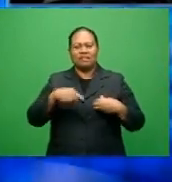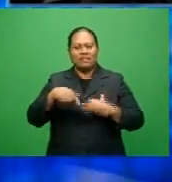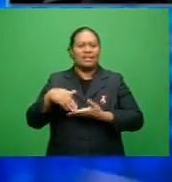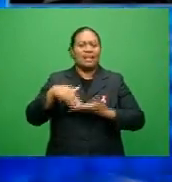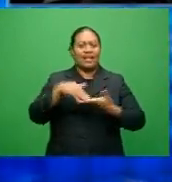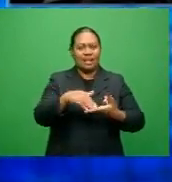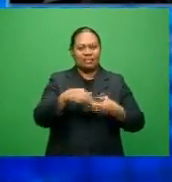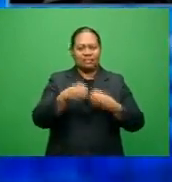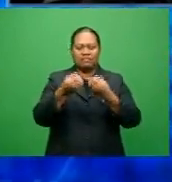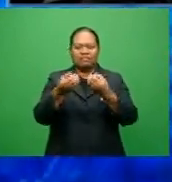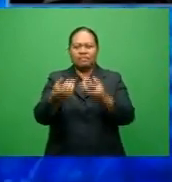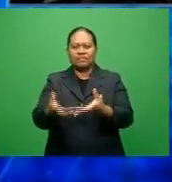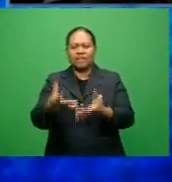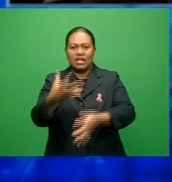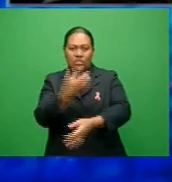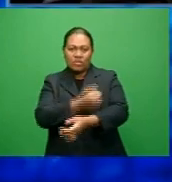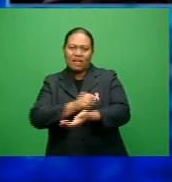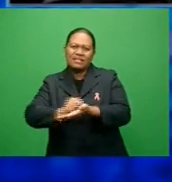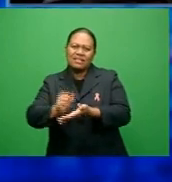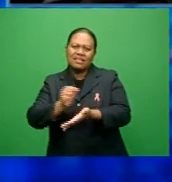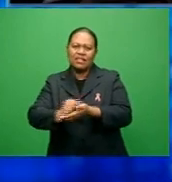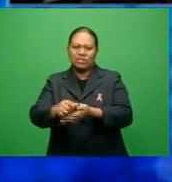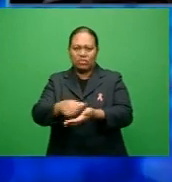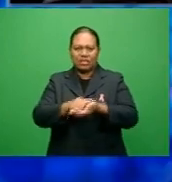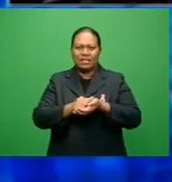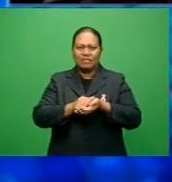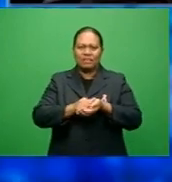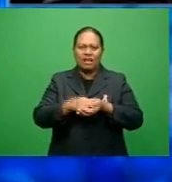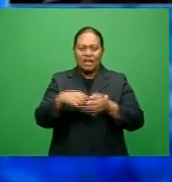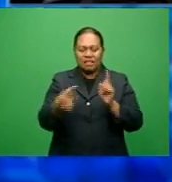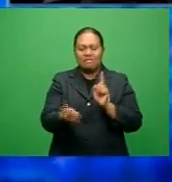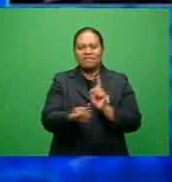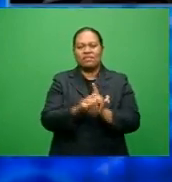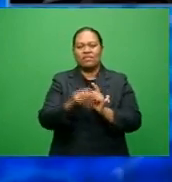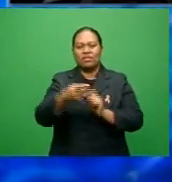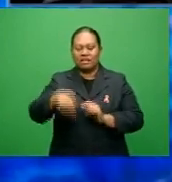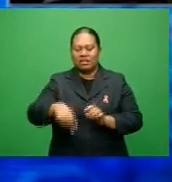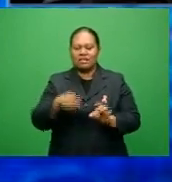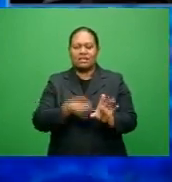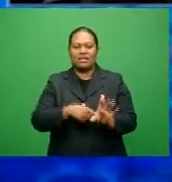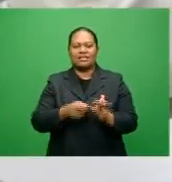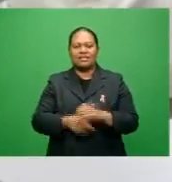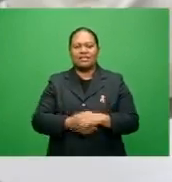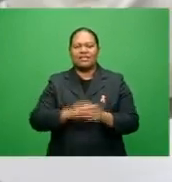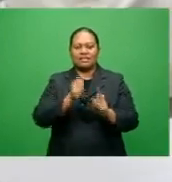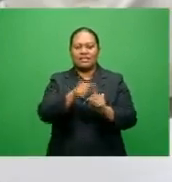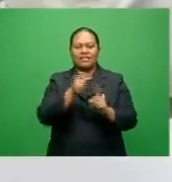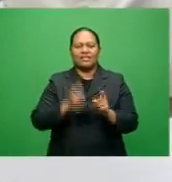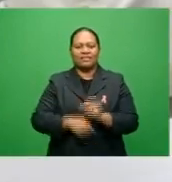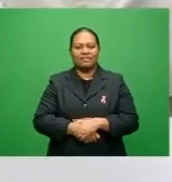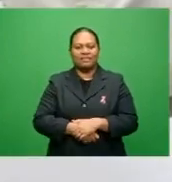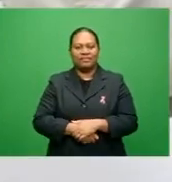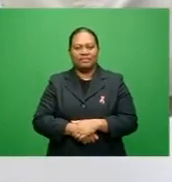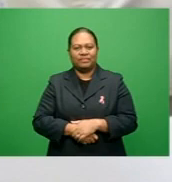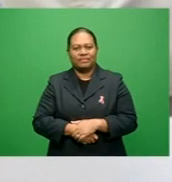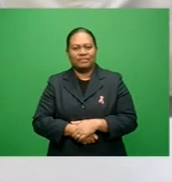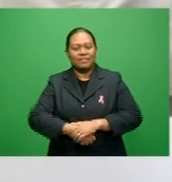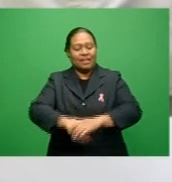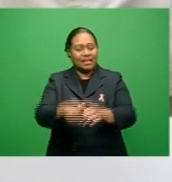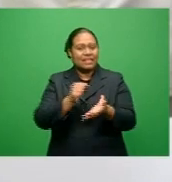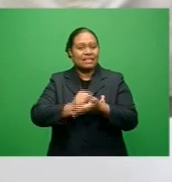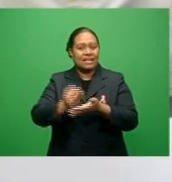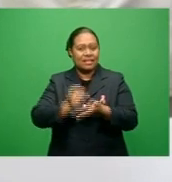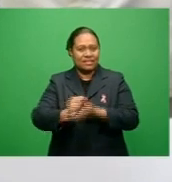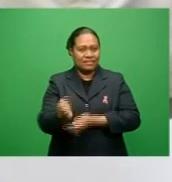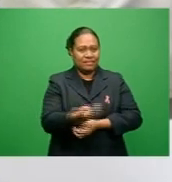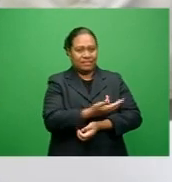offset declining drug sales and keep the group on track to meet 2020 targets. Sales of COVID tests